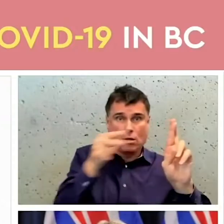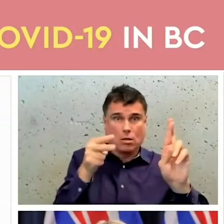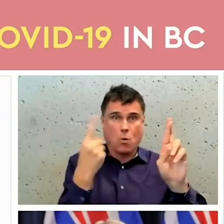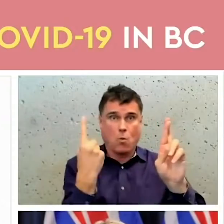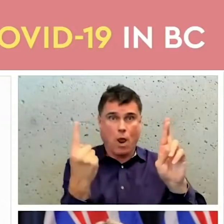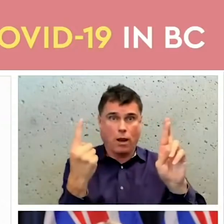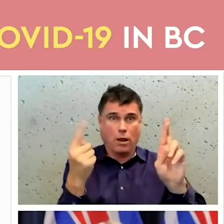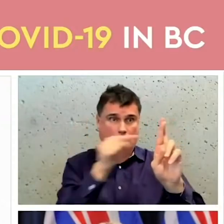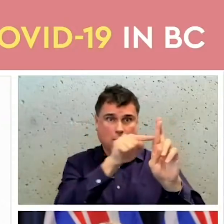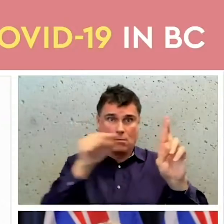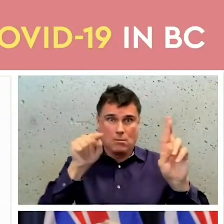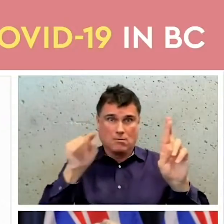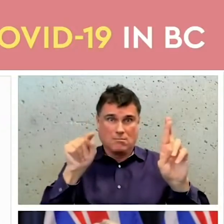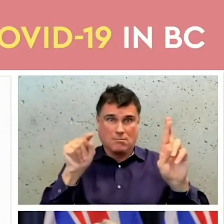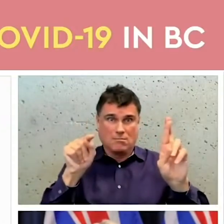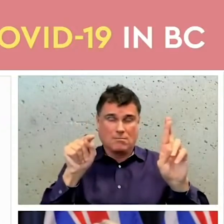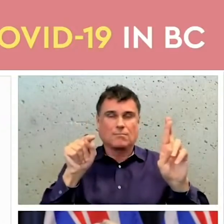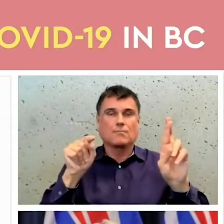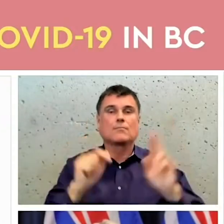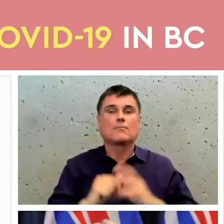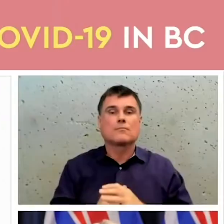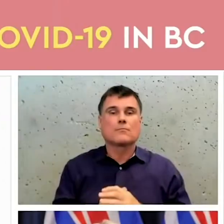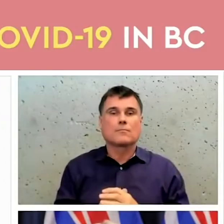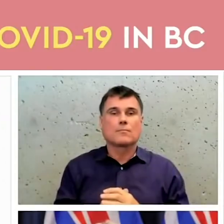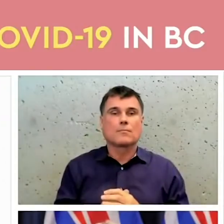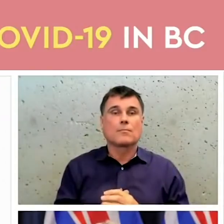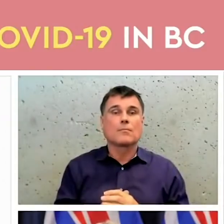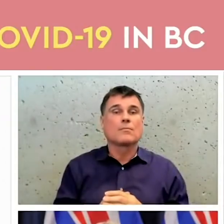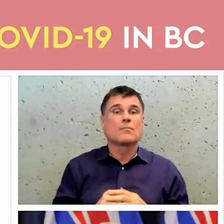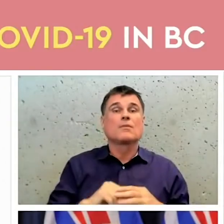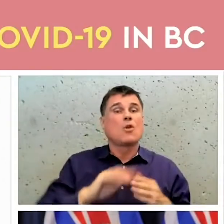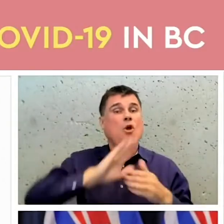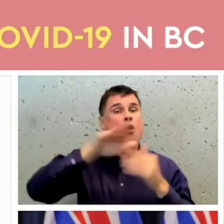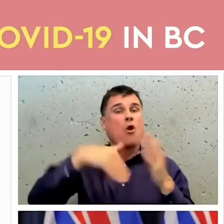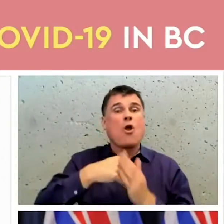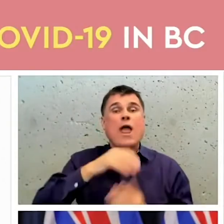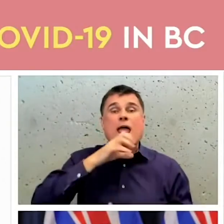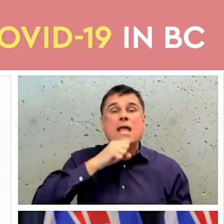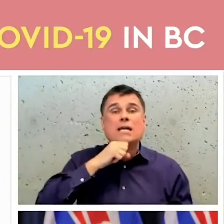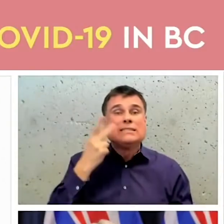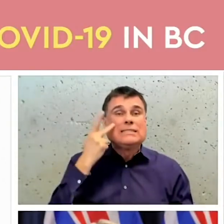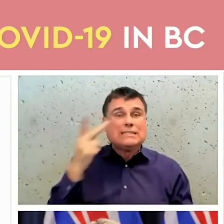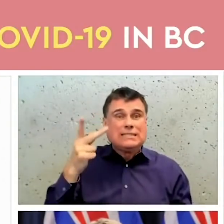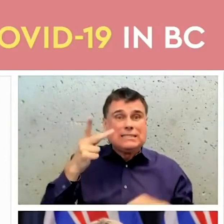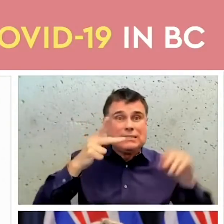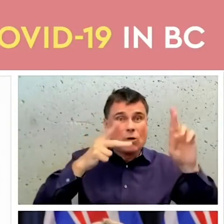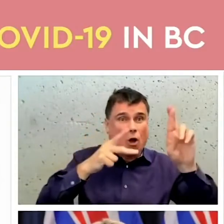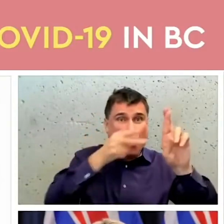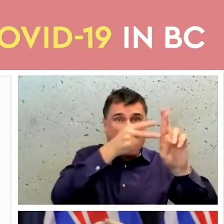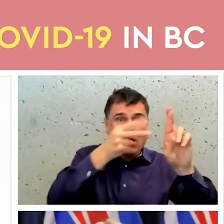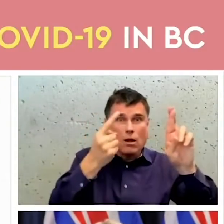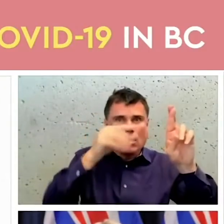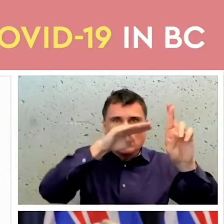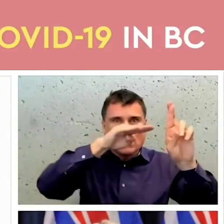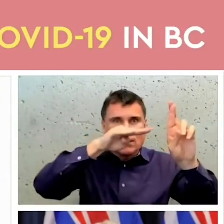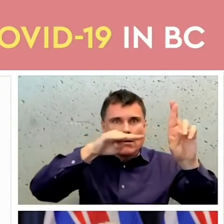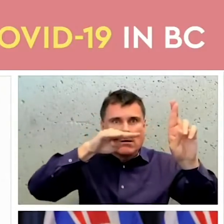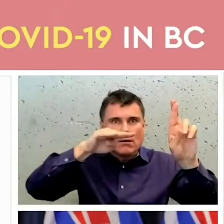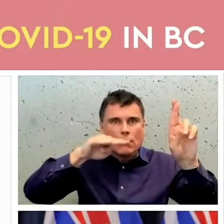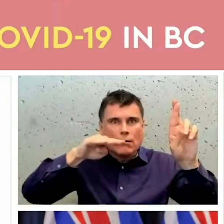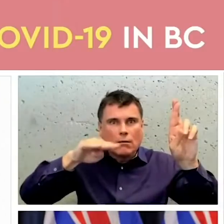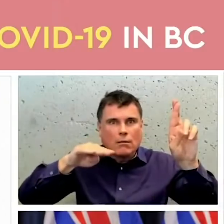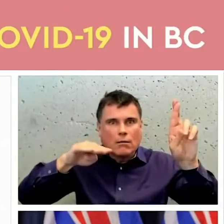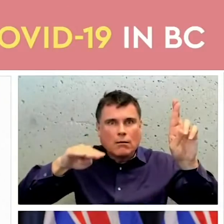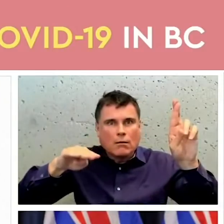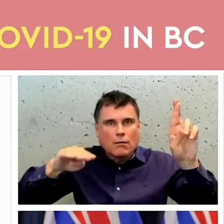we can see that in all age groups we're starting to see a sustained decrease in the last 2 weeks, but that we had a dramatic increase